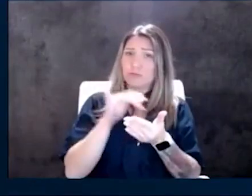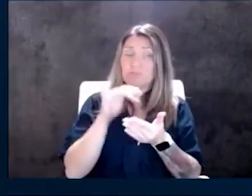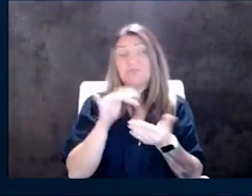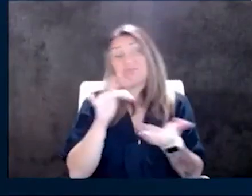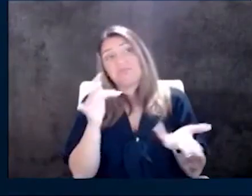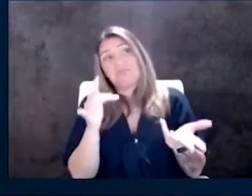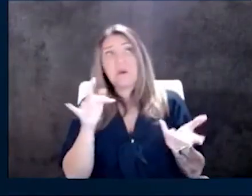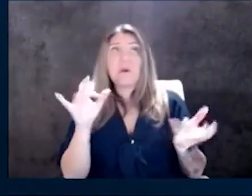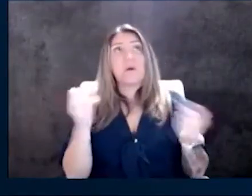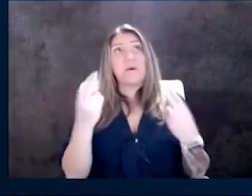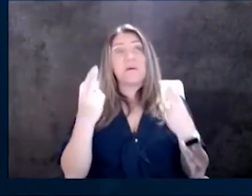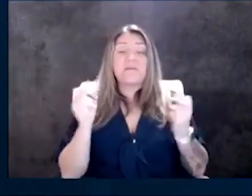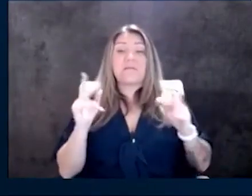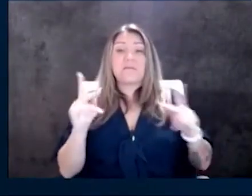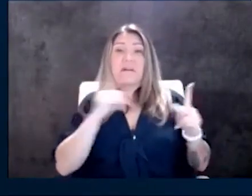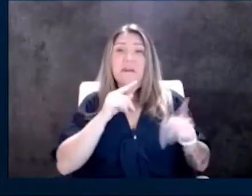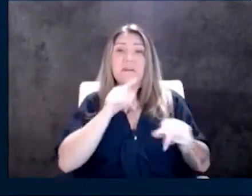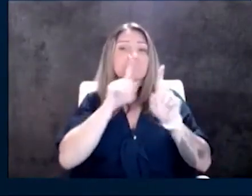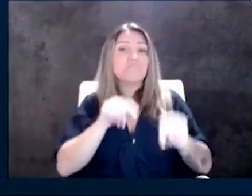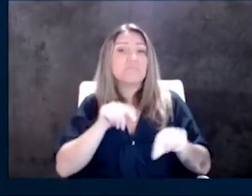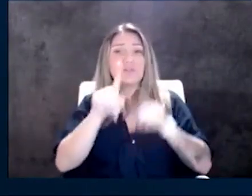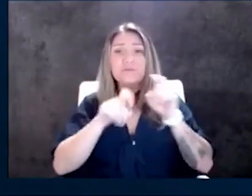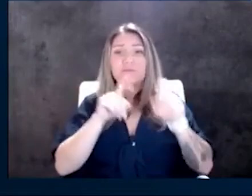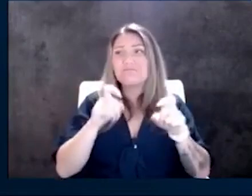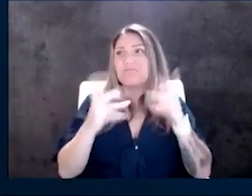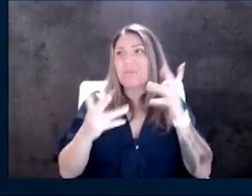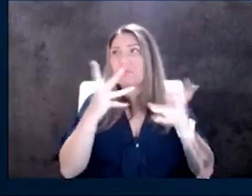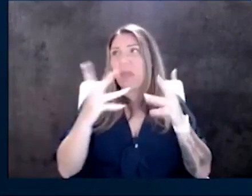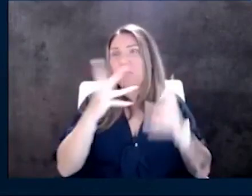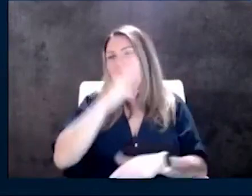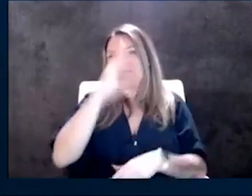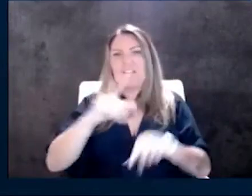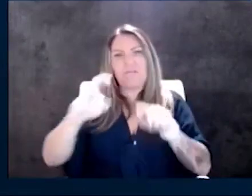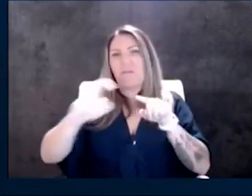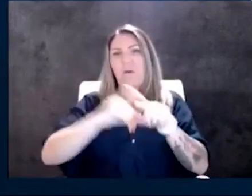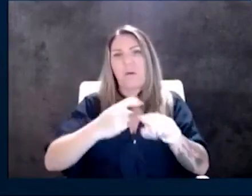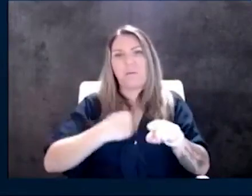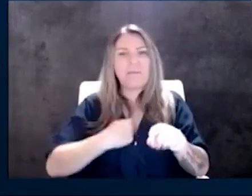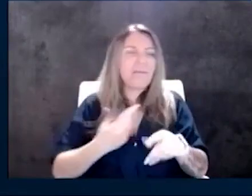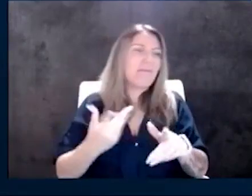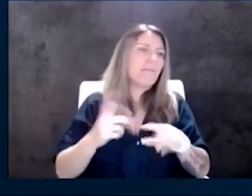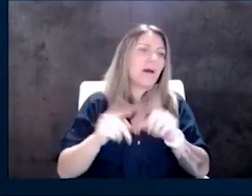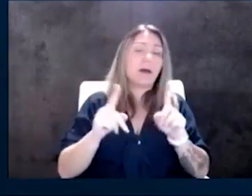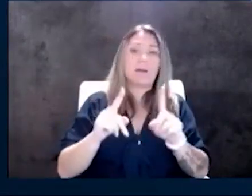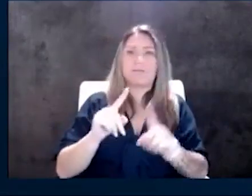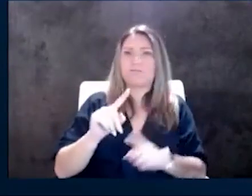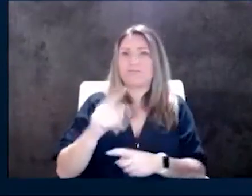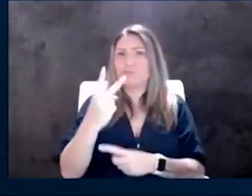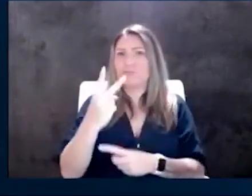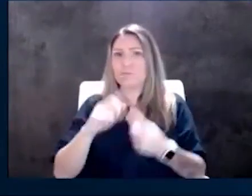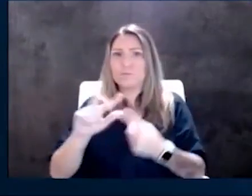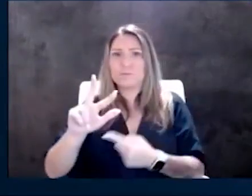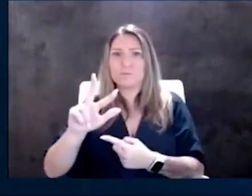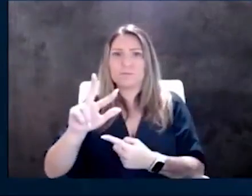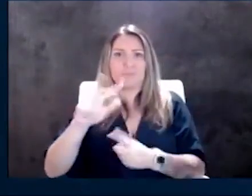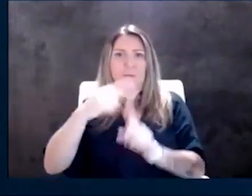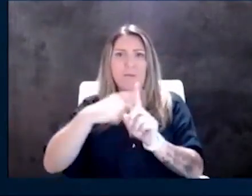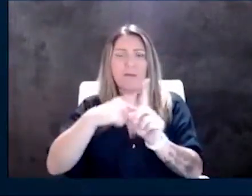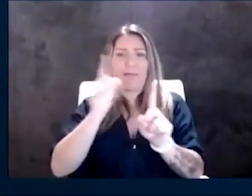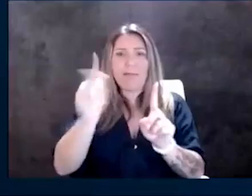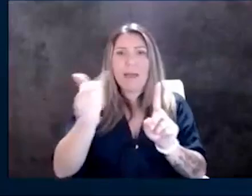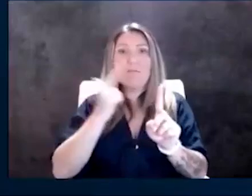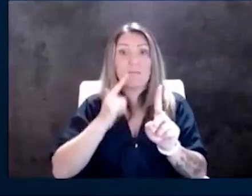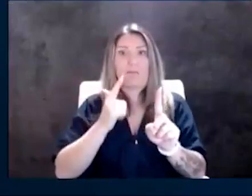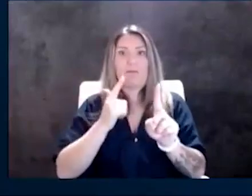I'll answer their questions. I probably never hear from them. And it was about 2 or 3 months later, I did hear from them. it was the University of Kansas